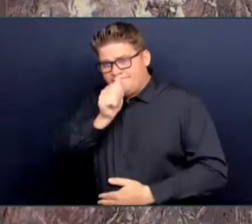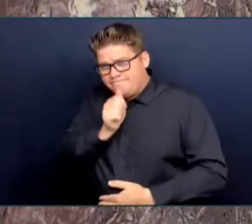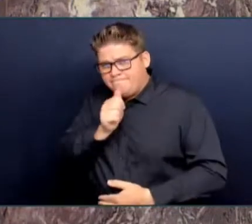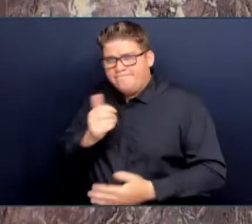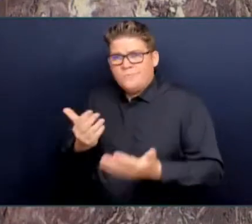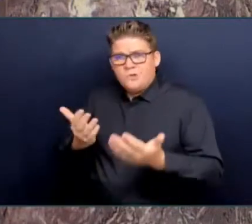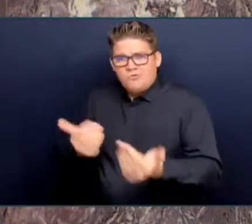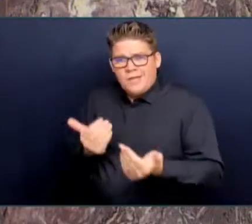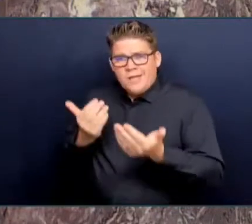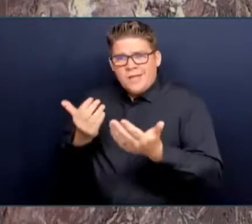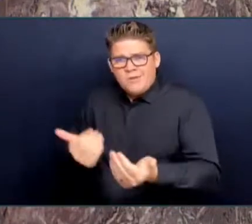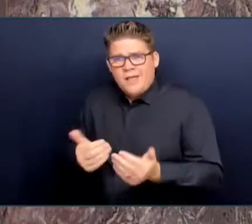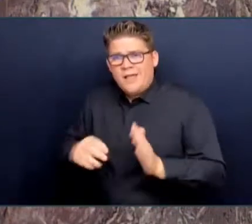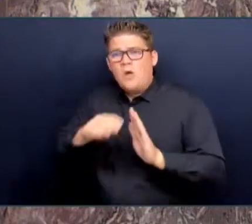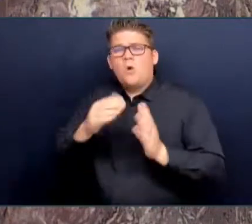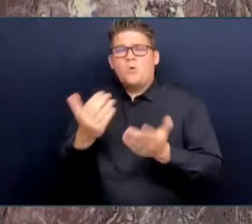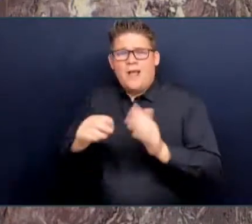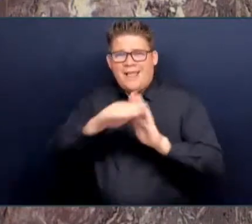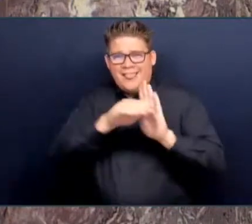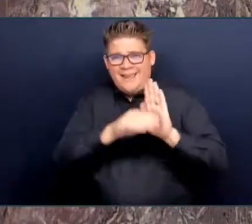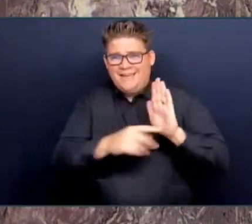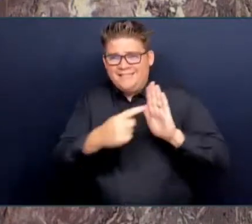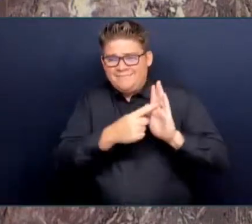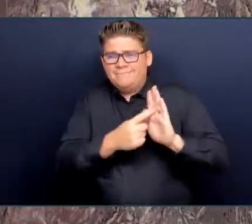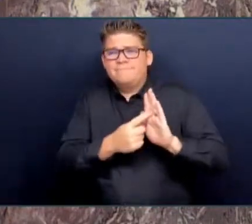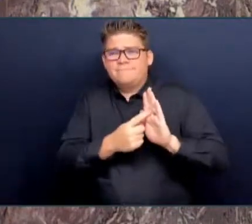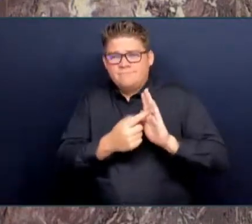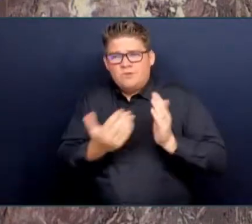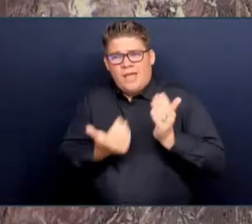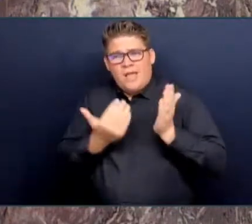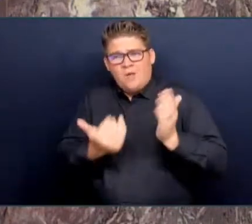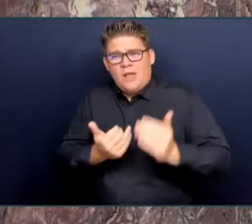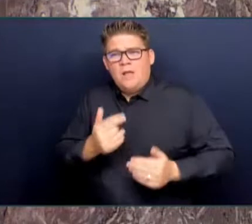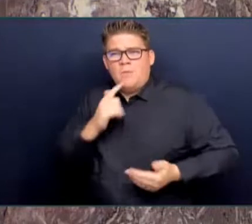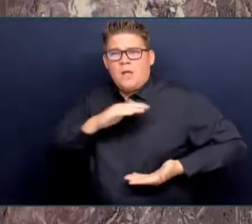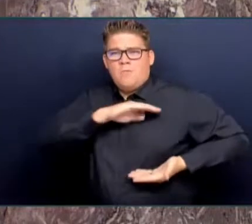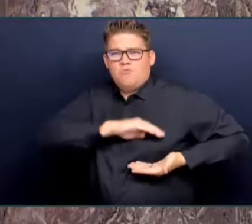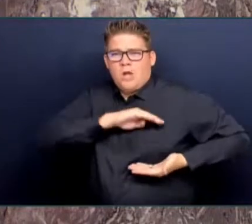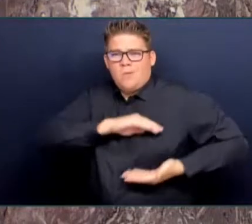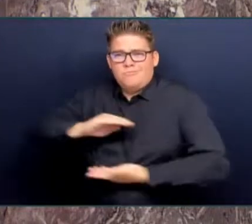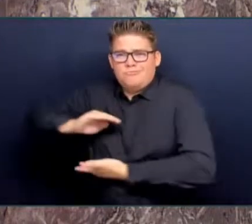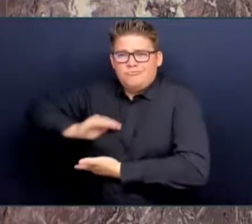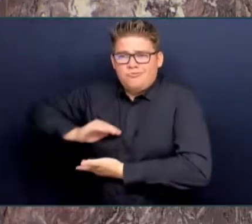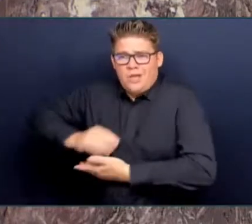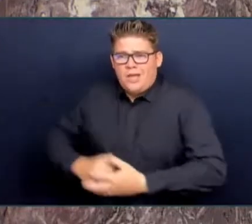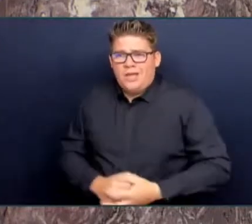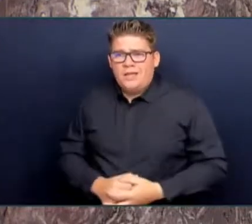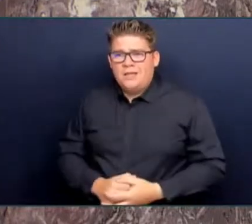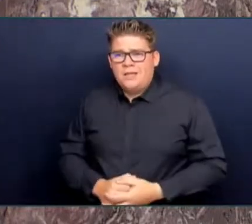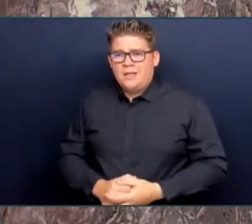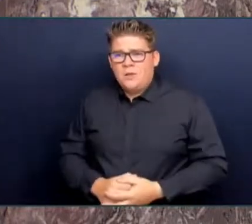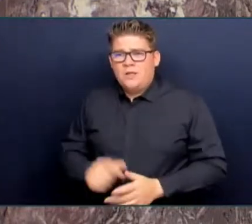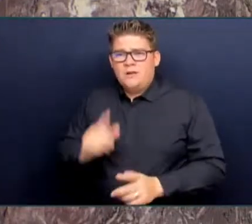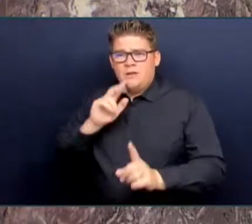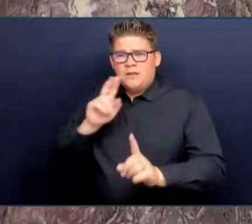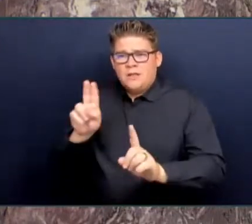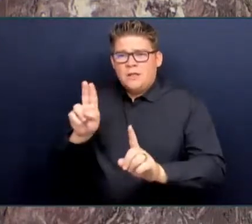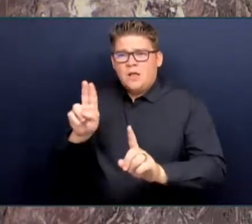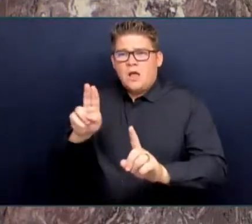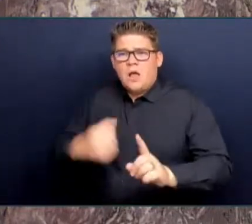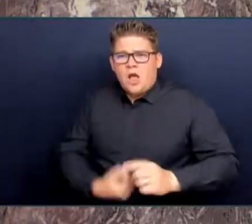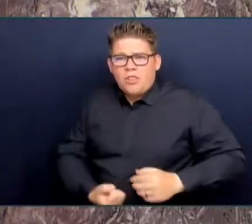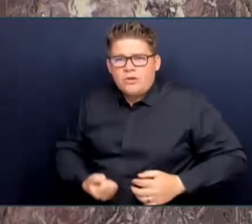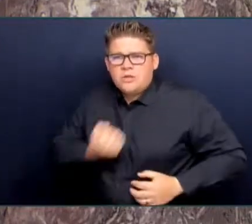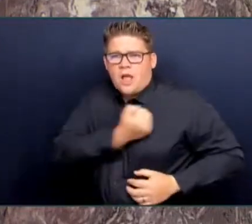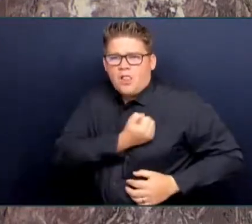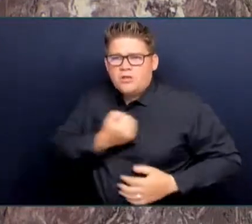mammogram, waiting list for an ultrasound, another waiting list for a biopsy, and yet